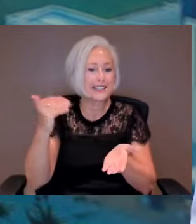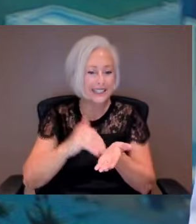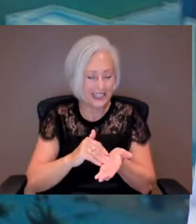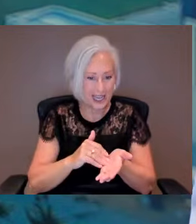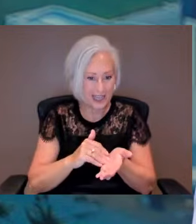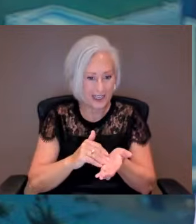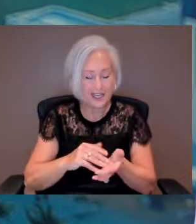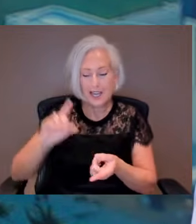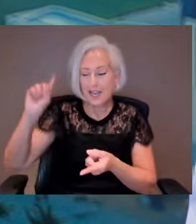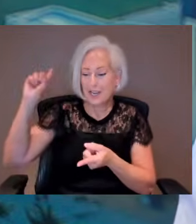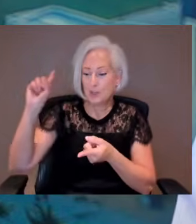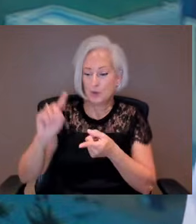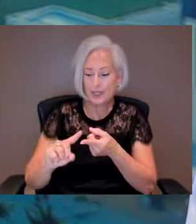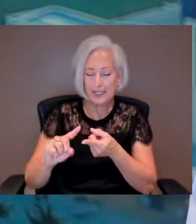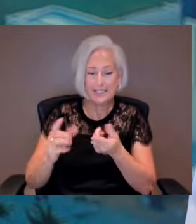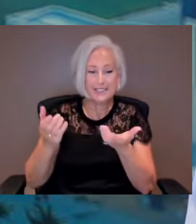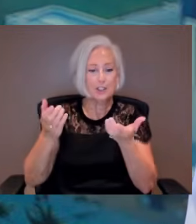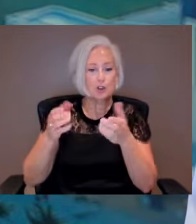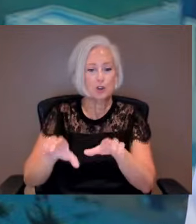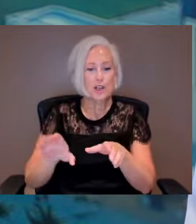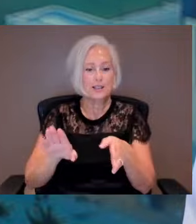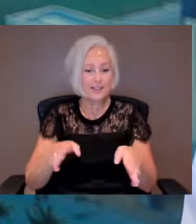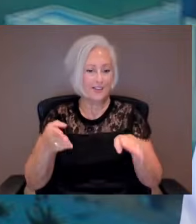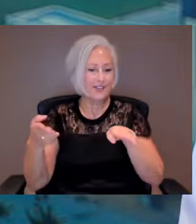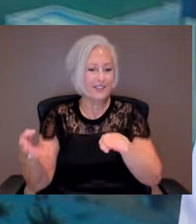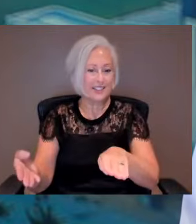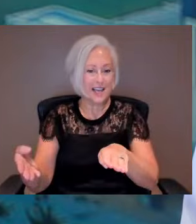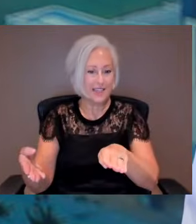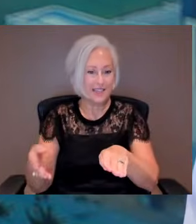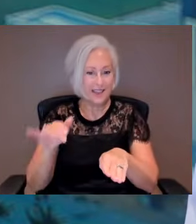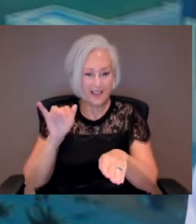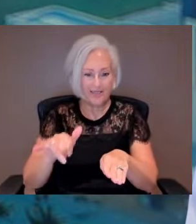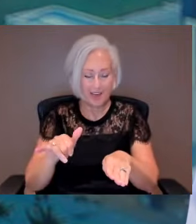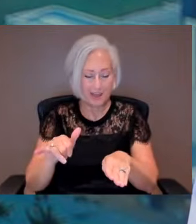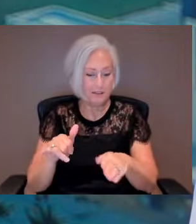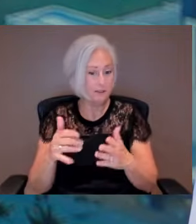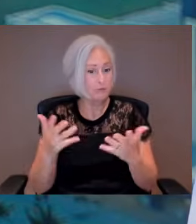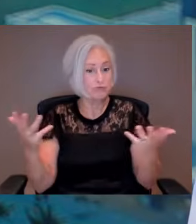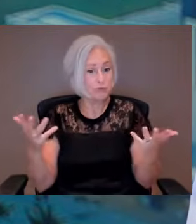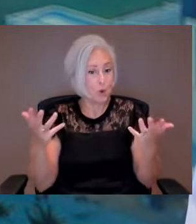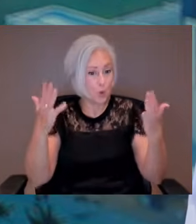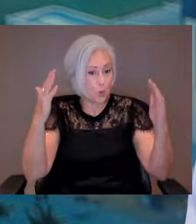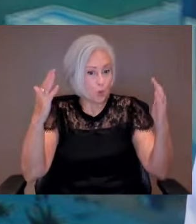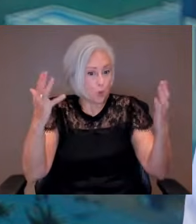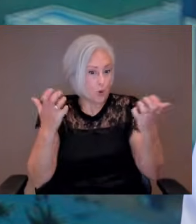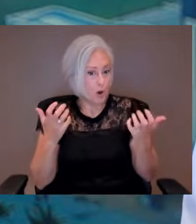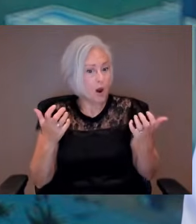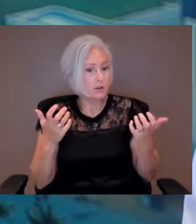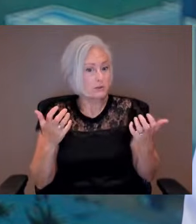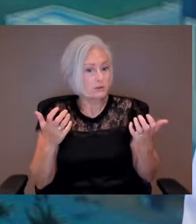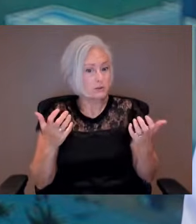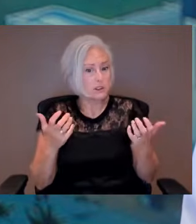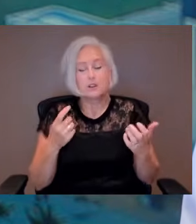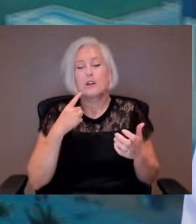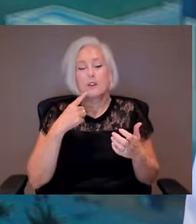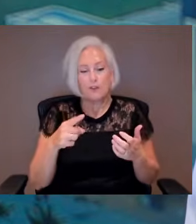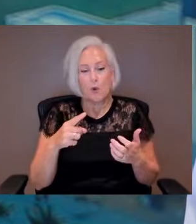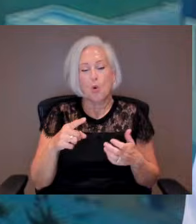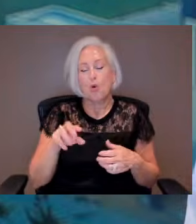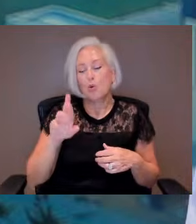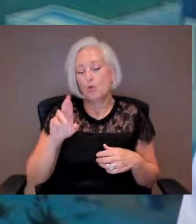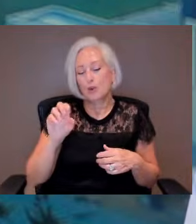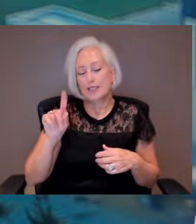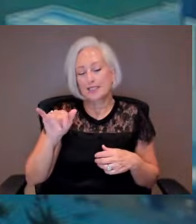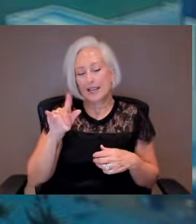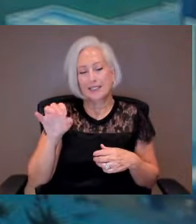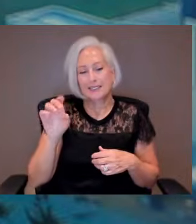of death. And so that is, exactly what we're hoping a medical treatment for a resected cancer will do. We think that